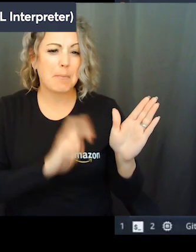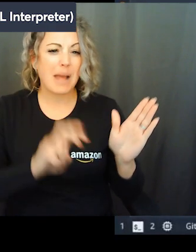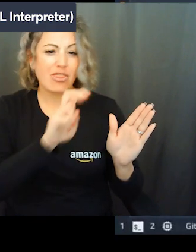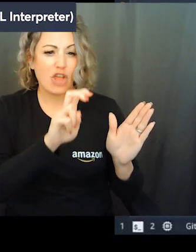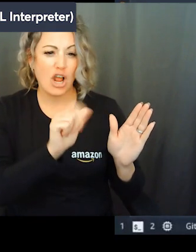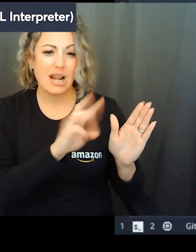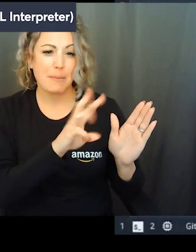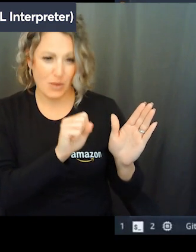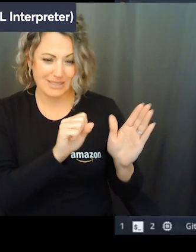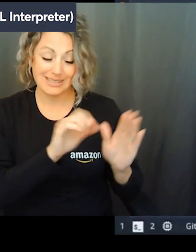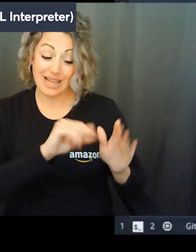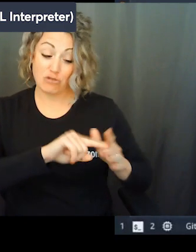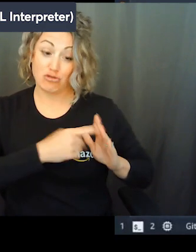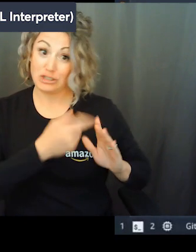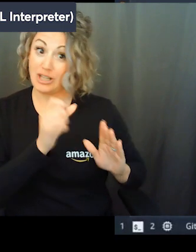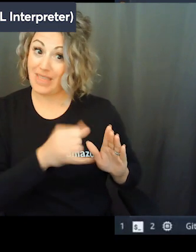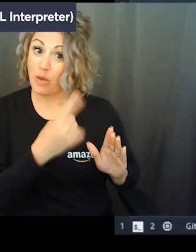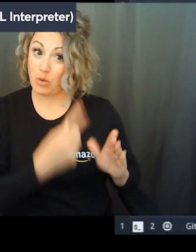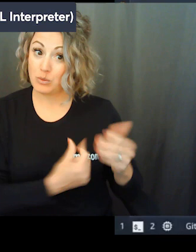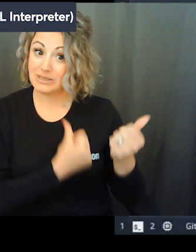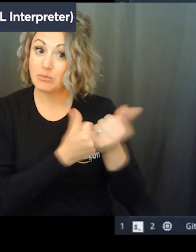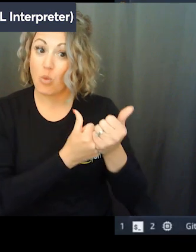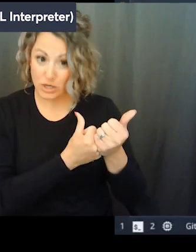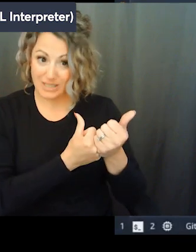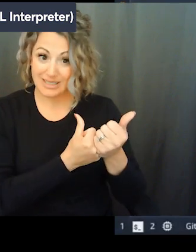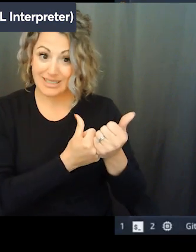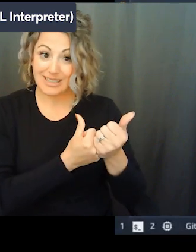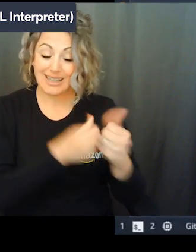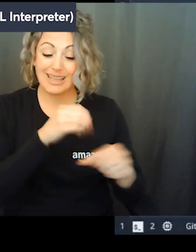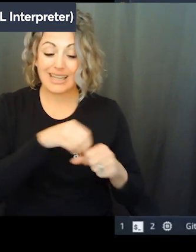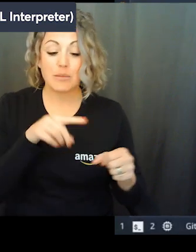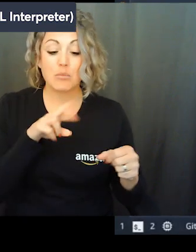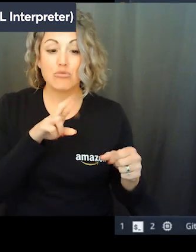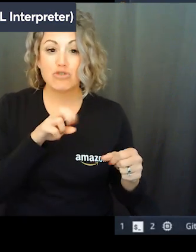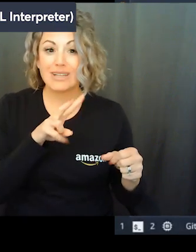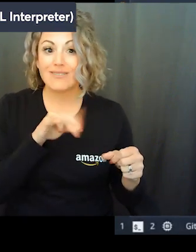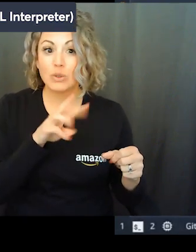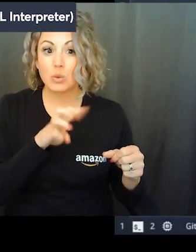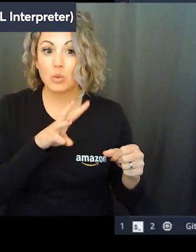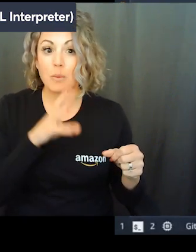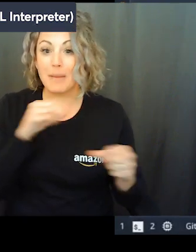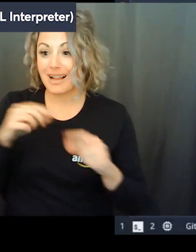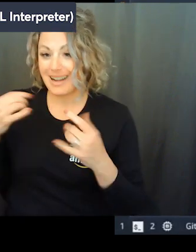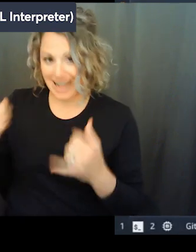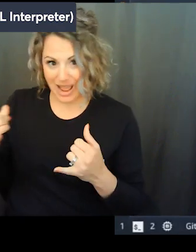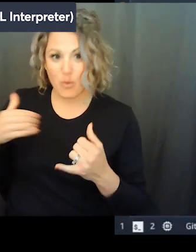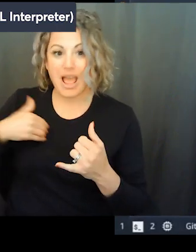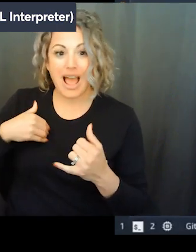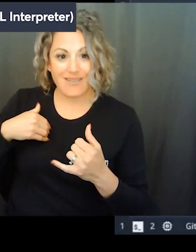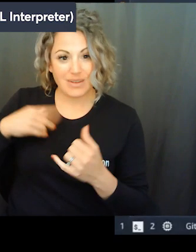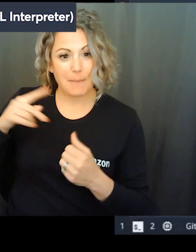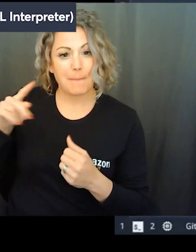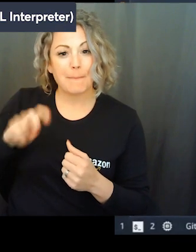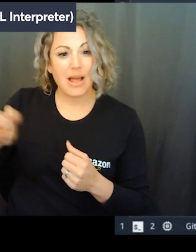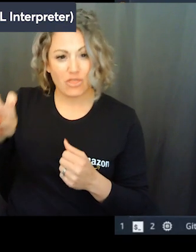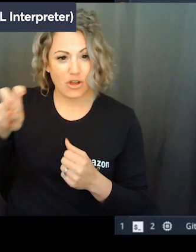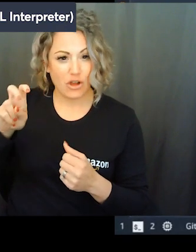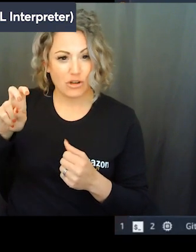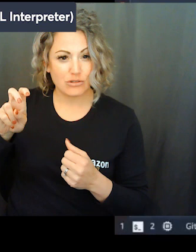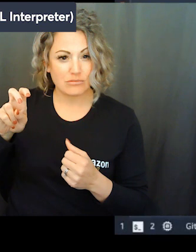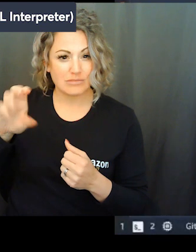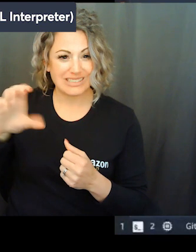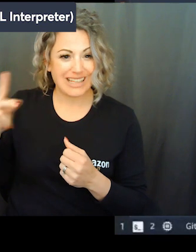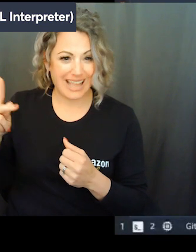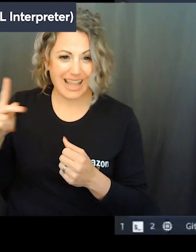SDK. And originally that was what was supported in preview, but now we offer support for SageMaker Python SDK, which makes it really easy to work